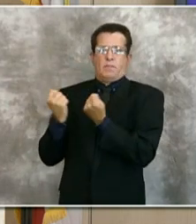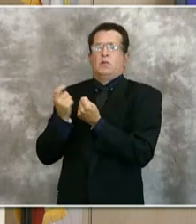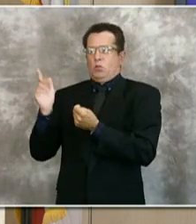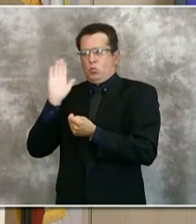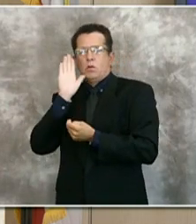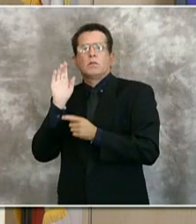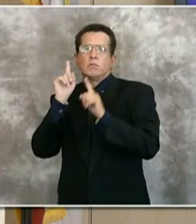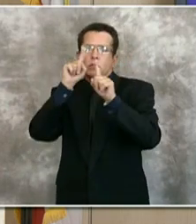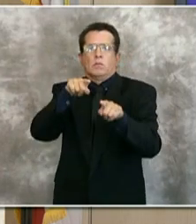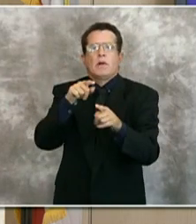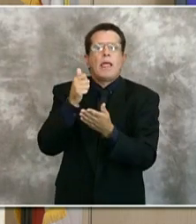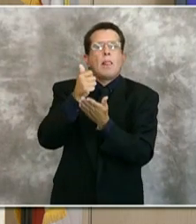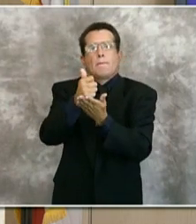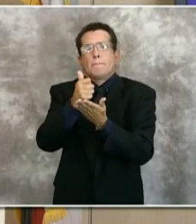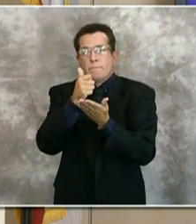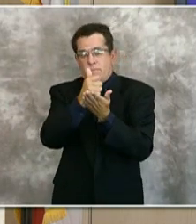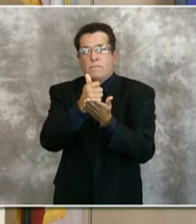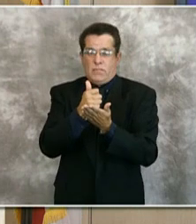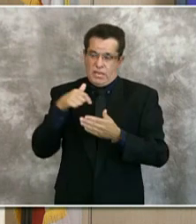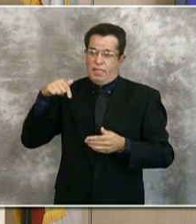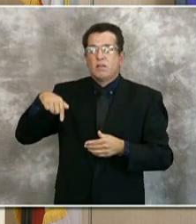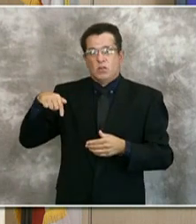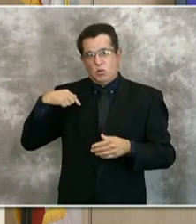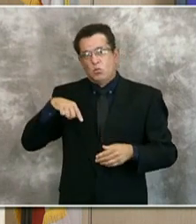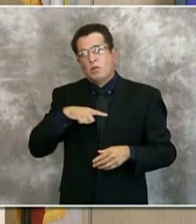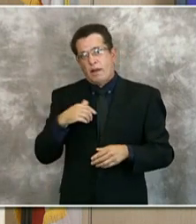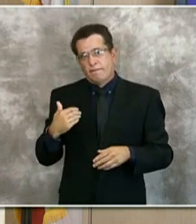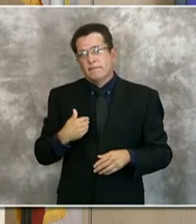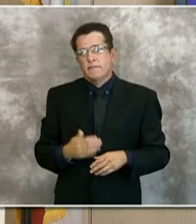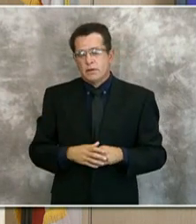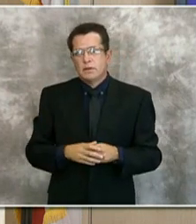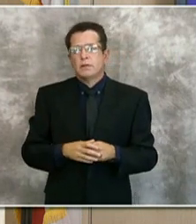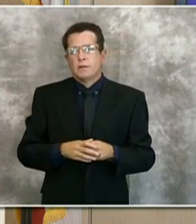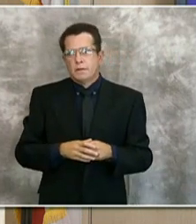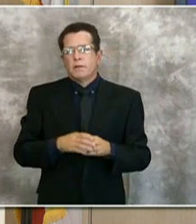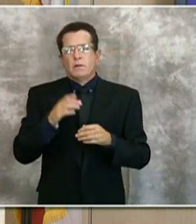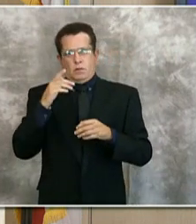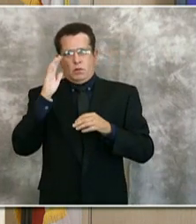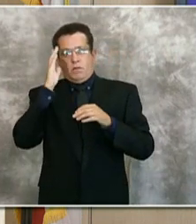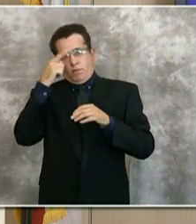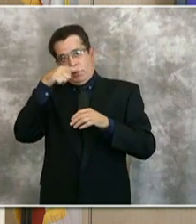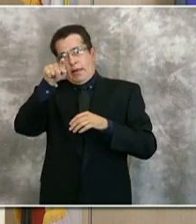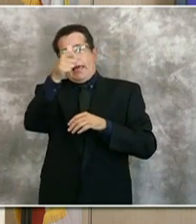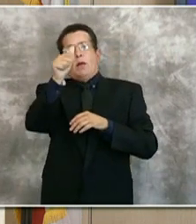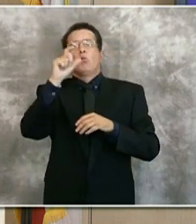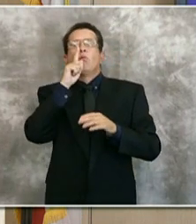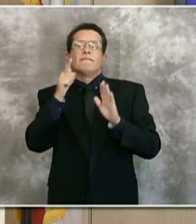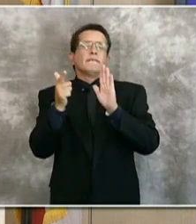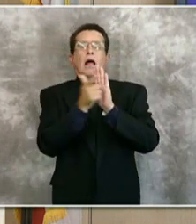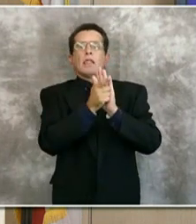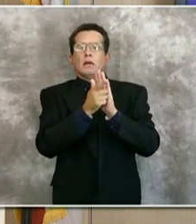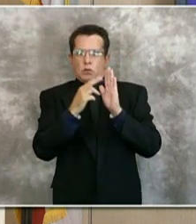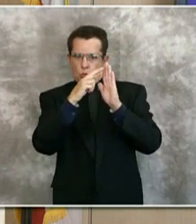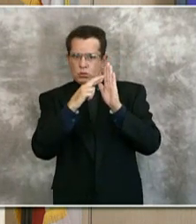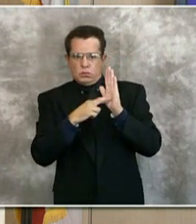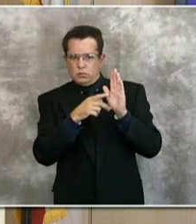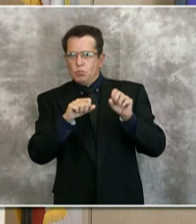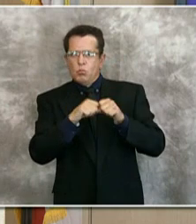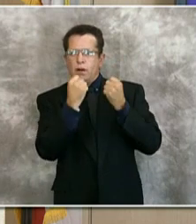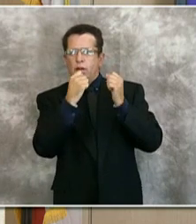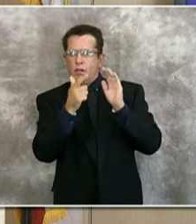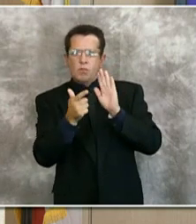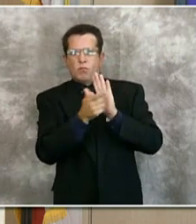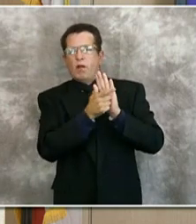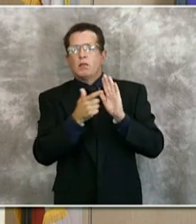answer questions and provide information and be a resource. But for those egregious violators, we recognize the need to step up